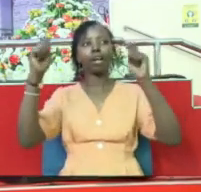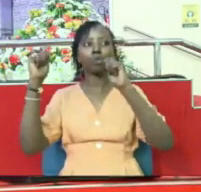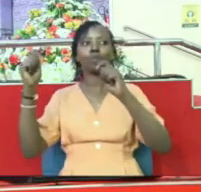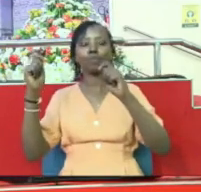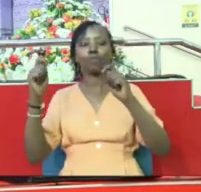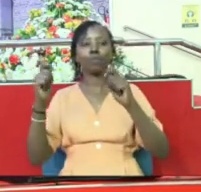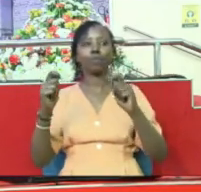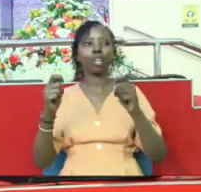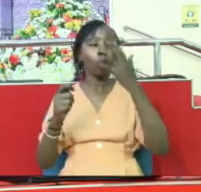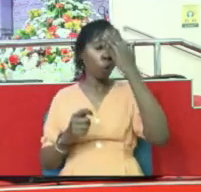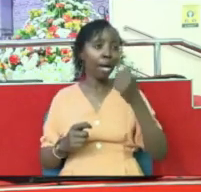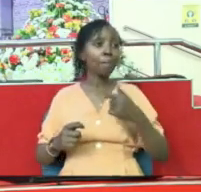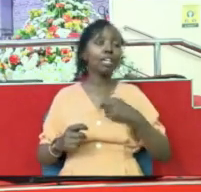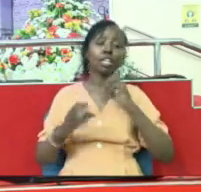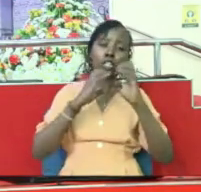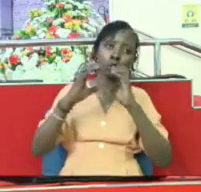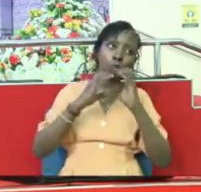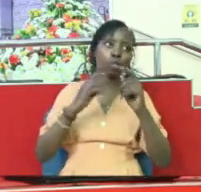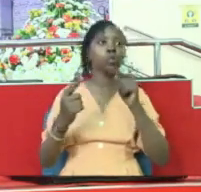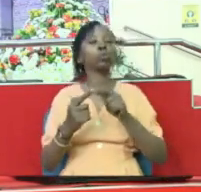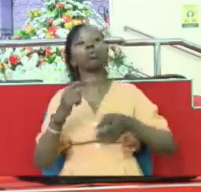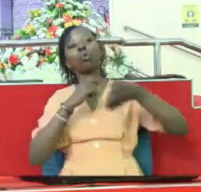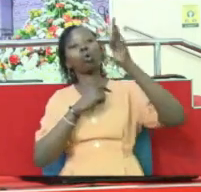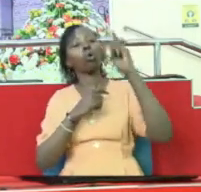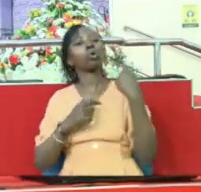so excited today to speak the sermon that I'm bringing to you is